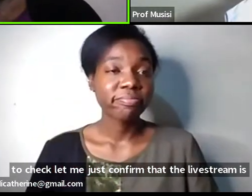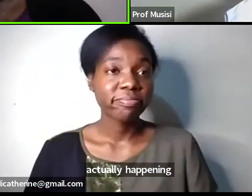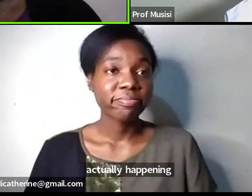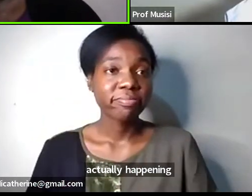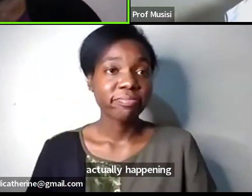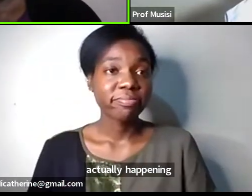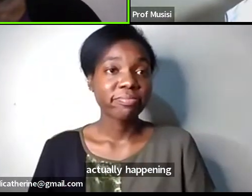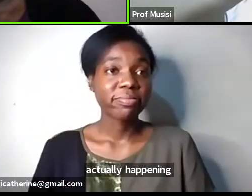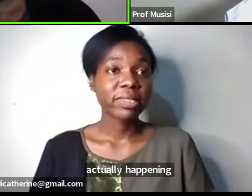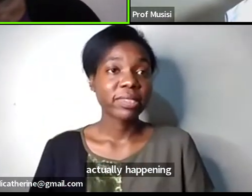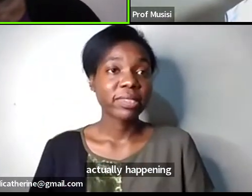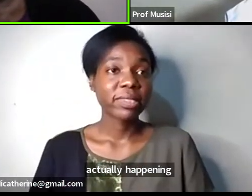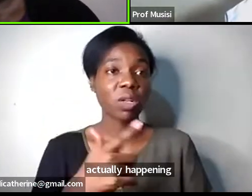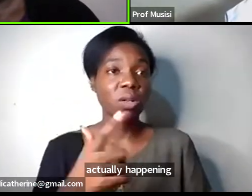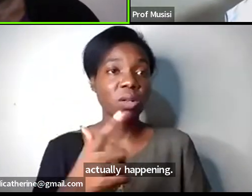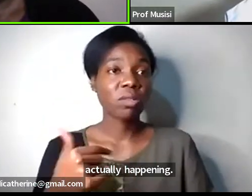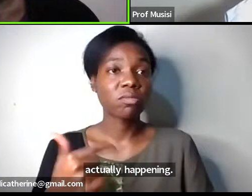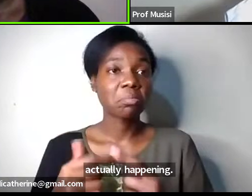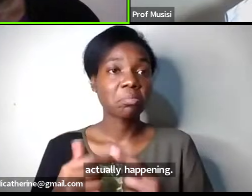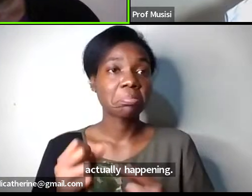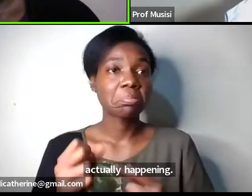Okay.